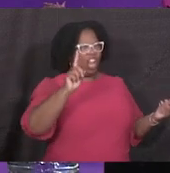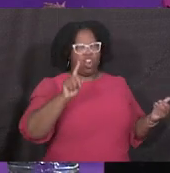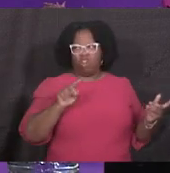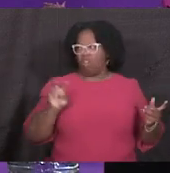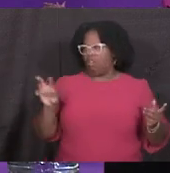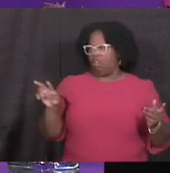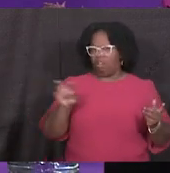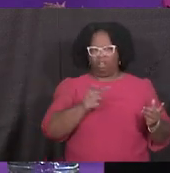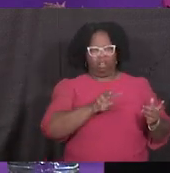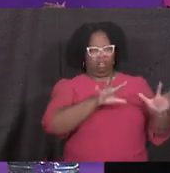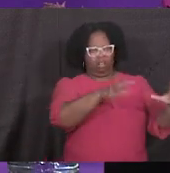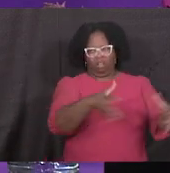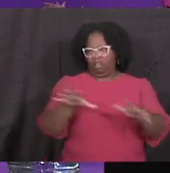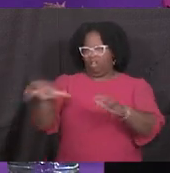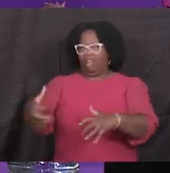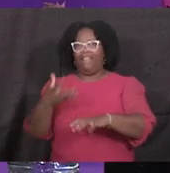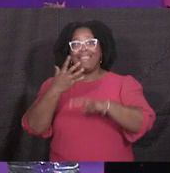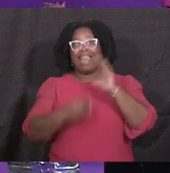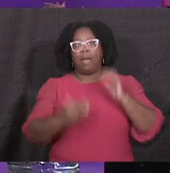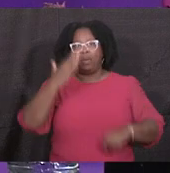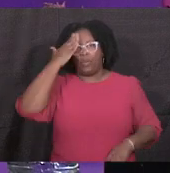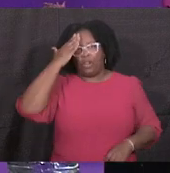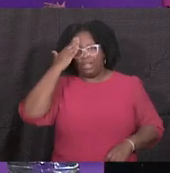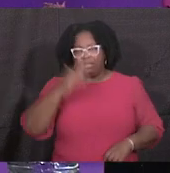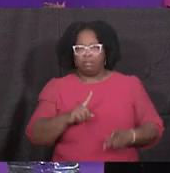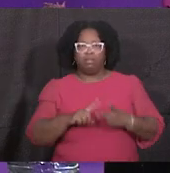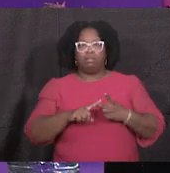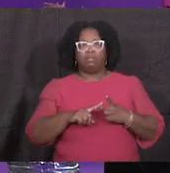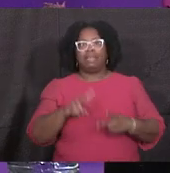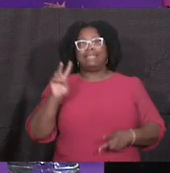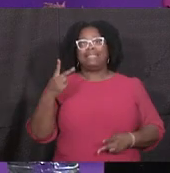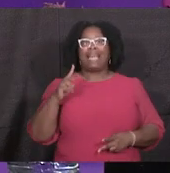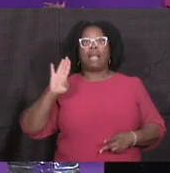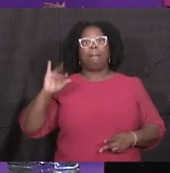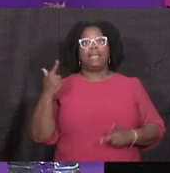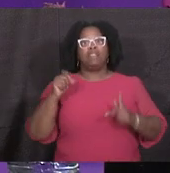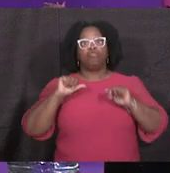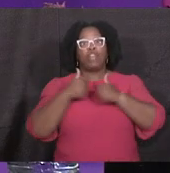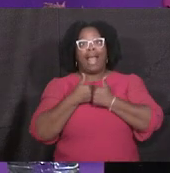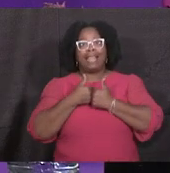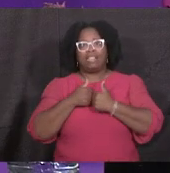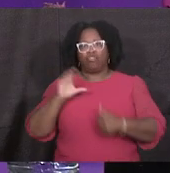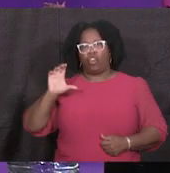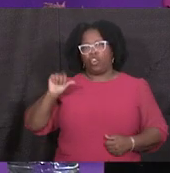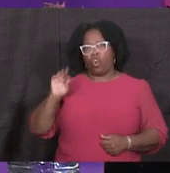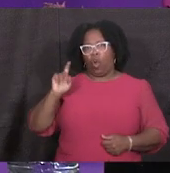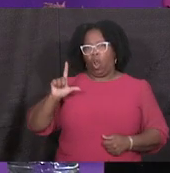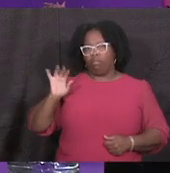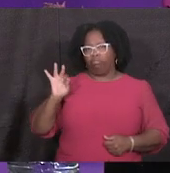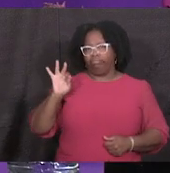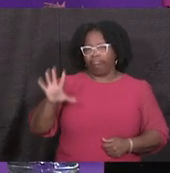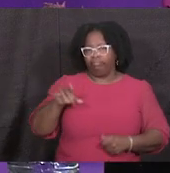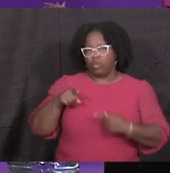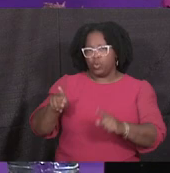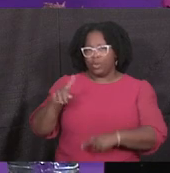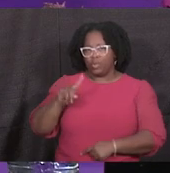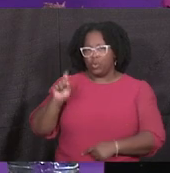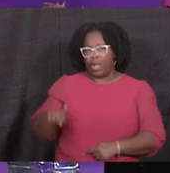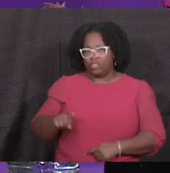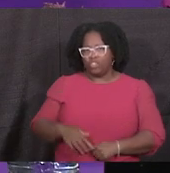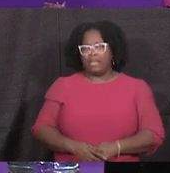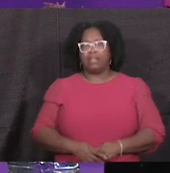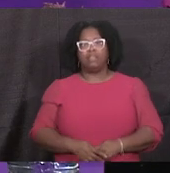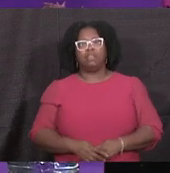in awareness. And then the second big challenge, which Carl kind of hinted to during his question, was kind of